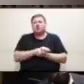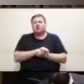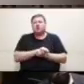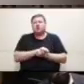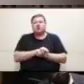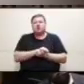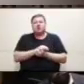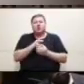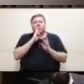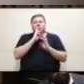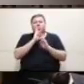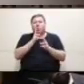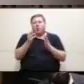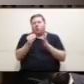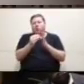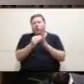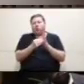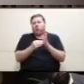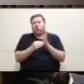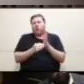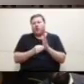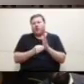close-out report. So